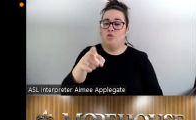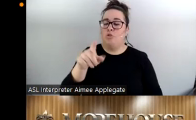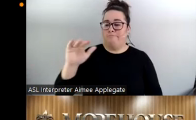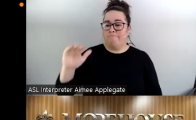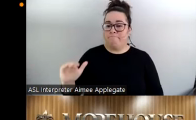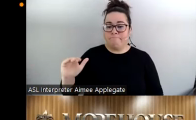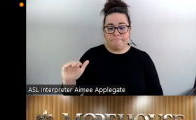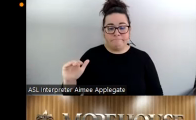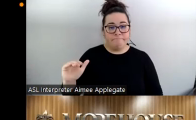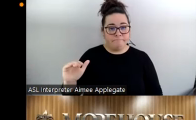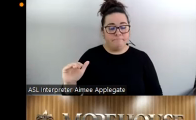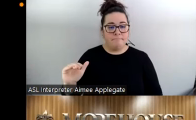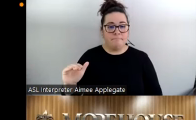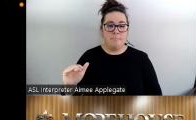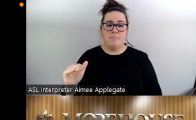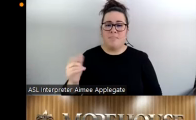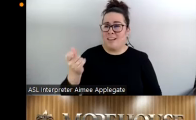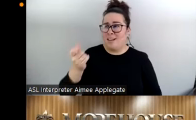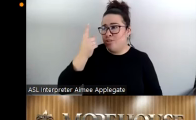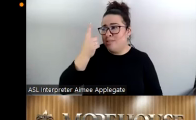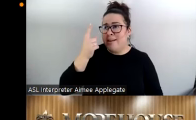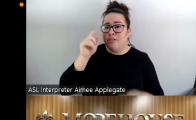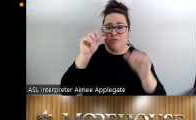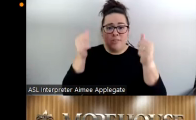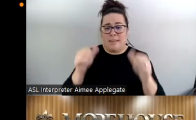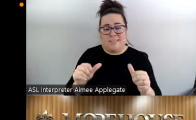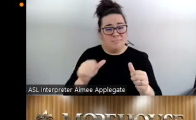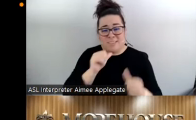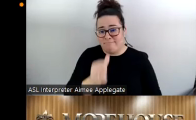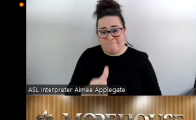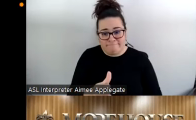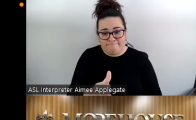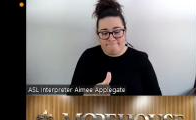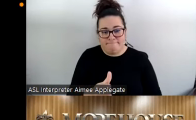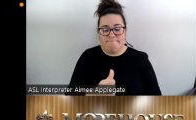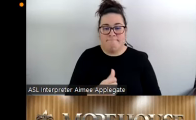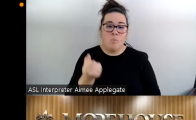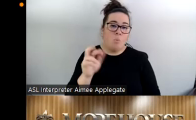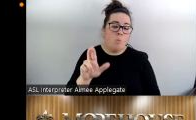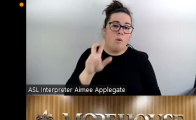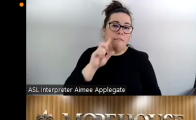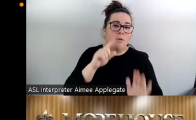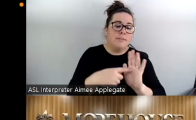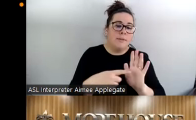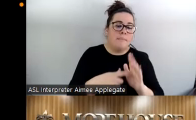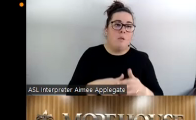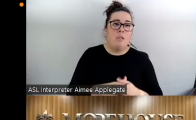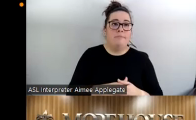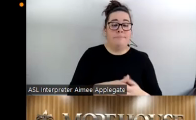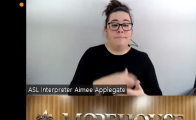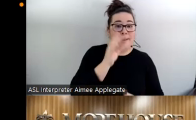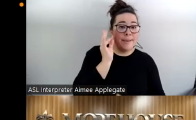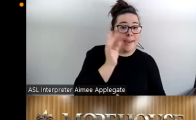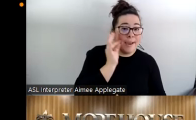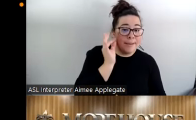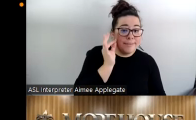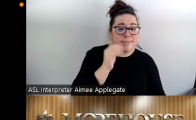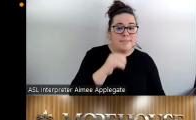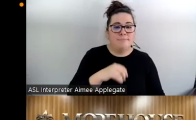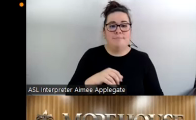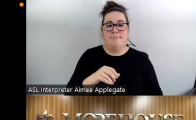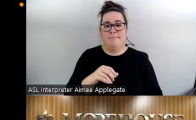really, understand, let's say, shapes, right? Or for example, the difference between a cat and a stuffed